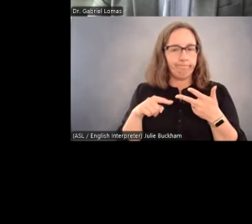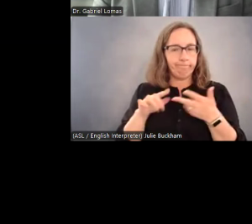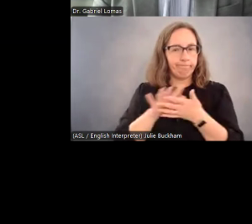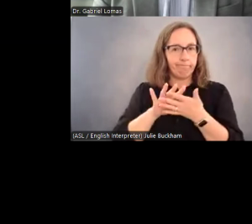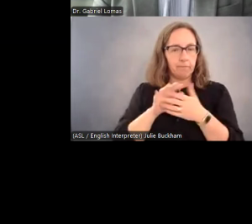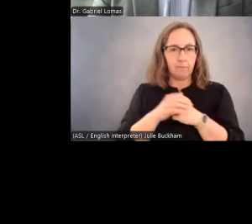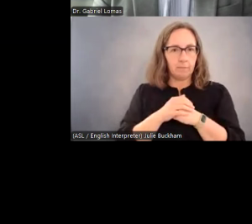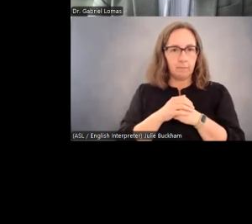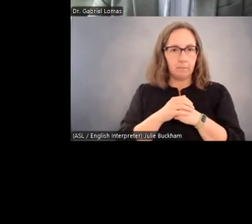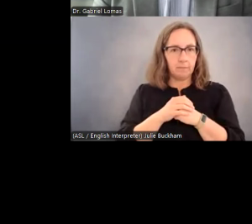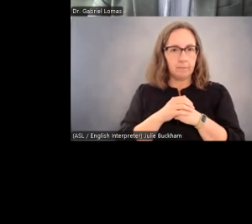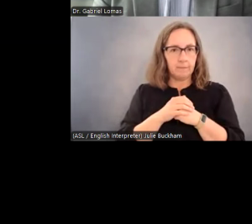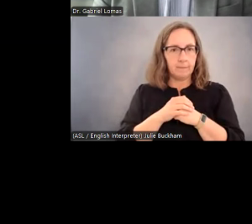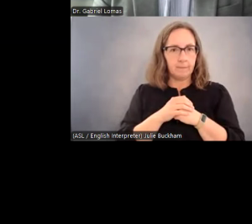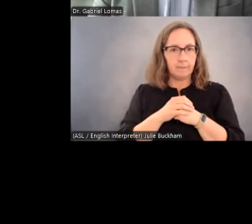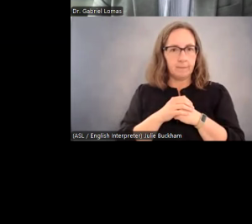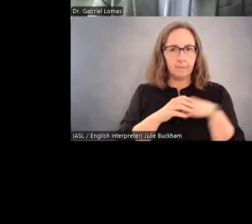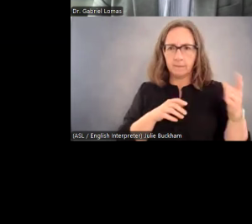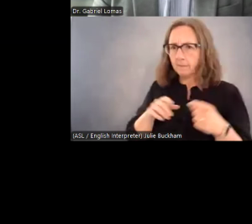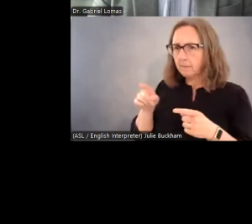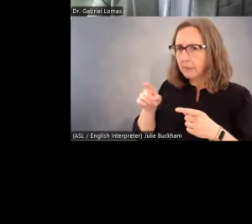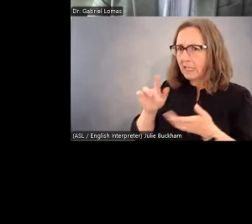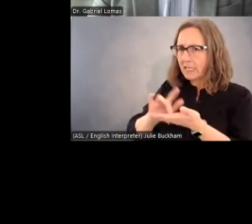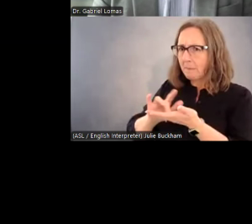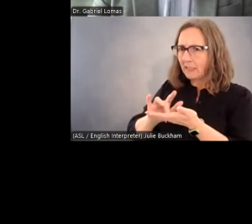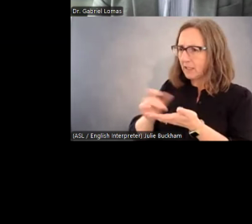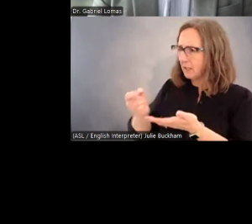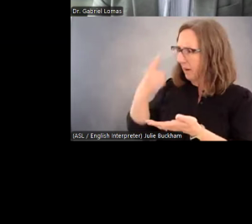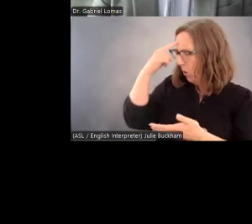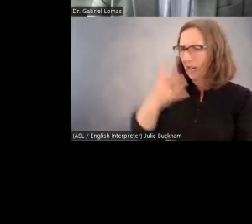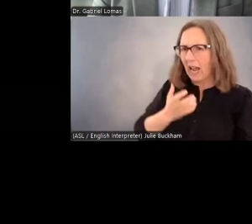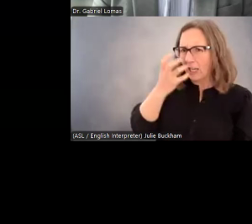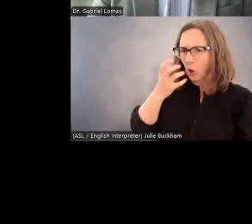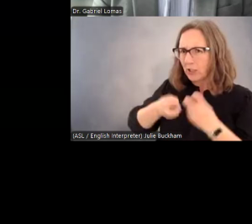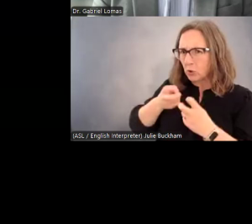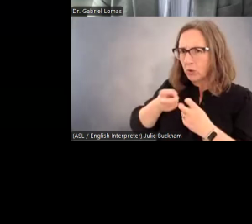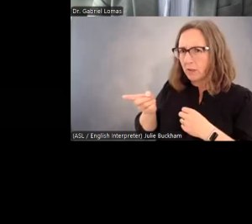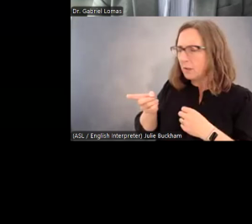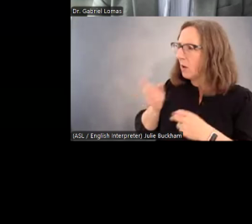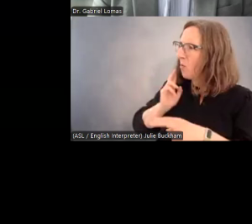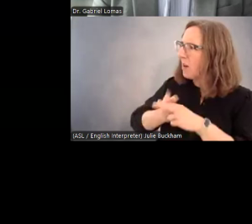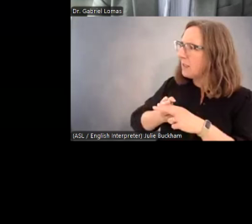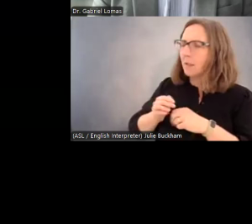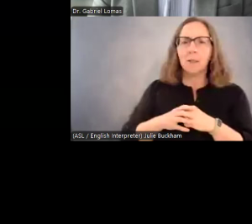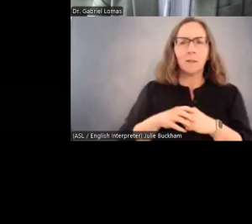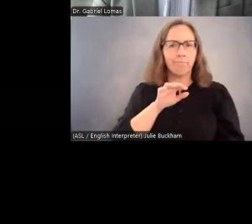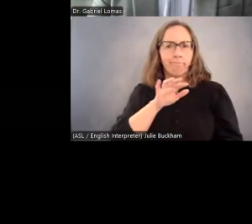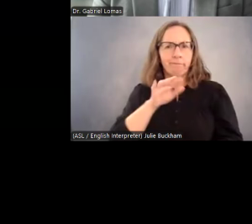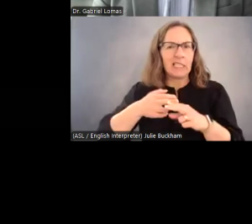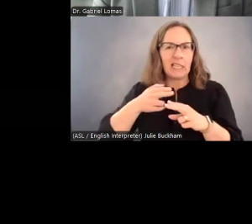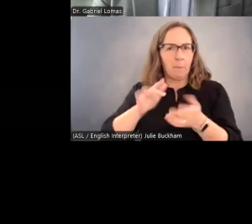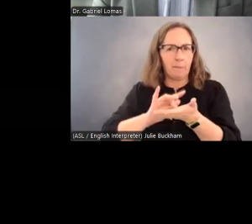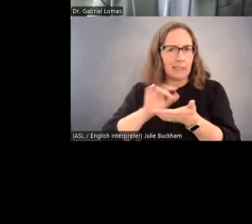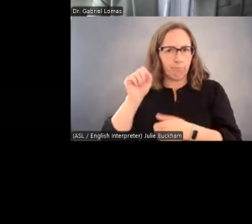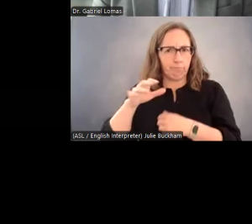issues. You taking medication for anger issues? Yes. What medication is that? Ativan. Ativan. And Lifidone. Do you